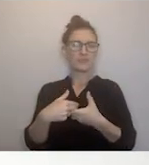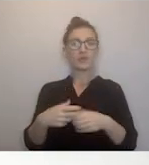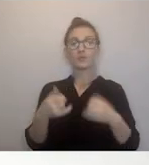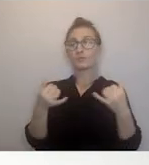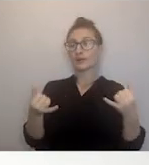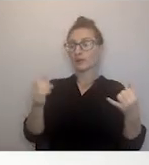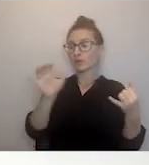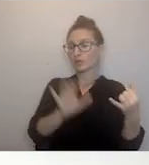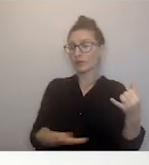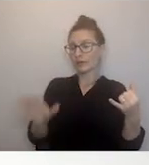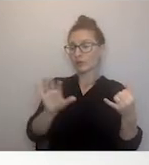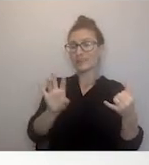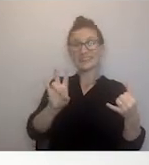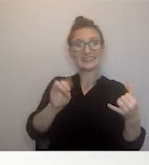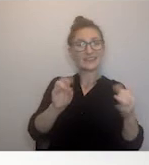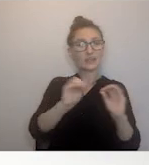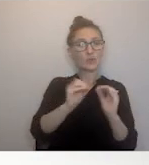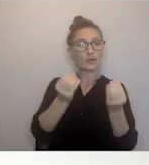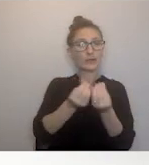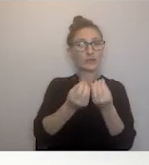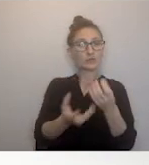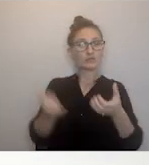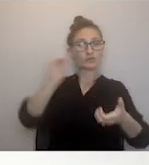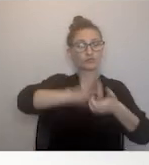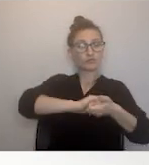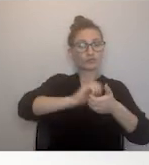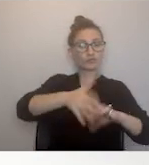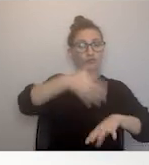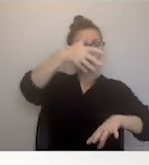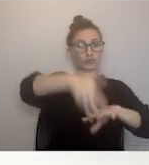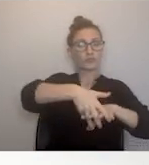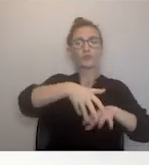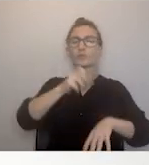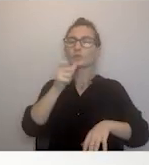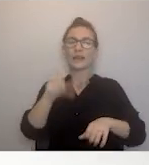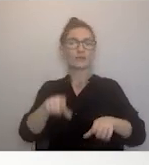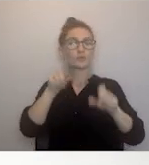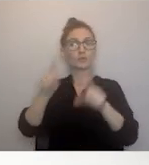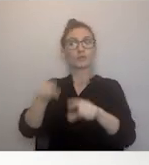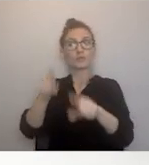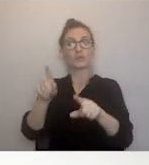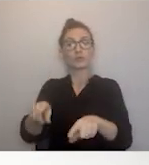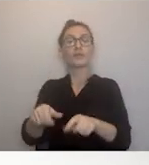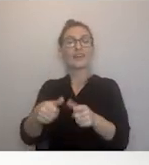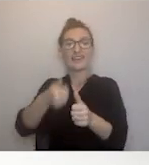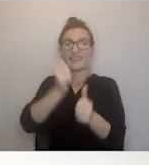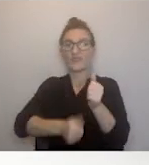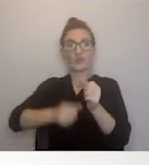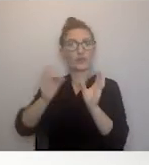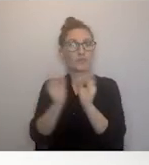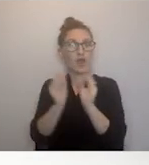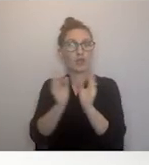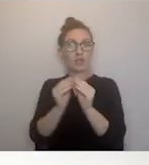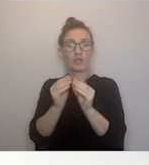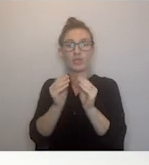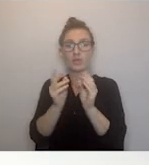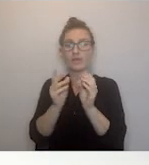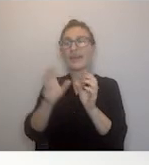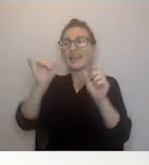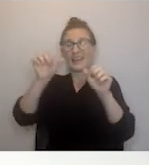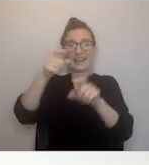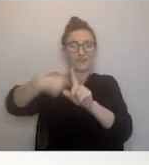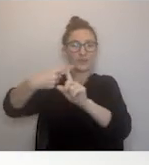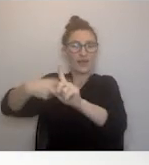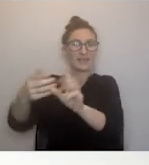Wellness Collective. Right now it is probably like 70 organizations strong, but that does not mean you have to attend every monthly meeting, because that would be chaos in